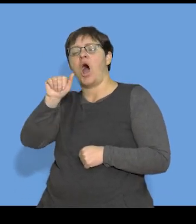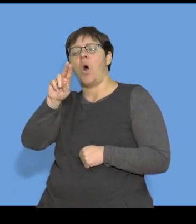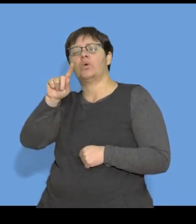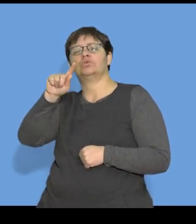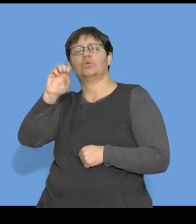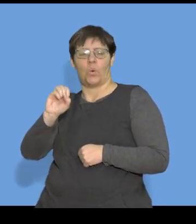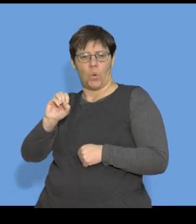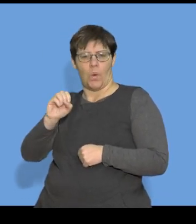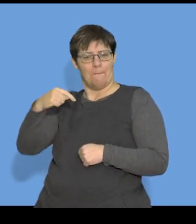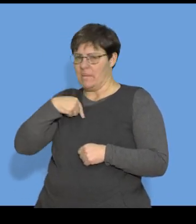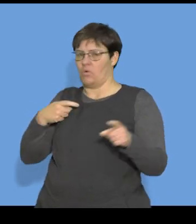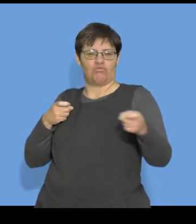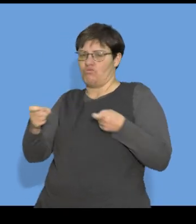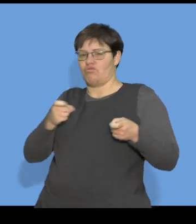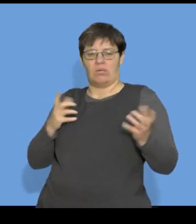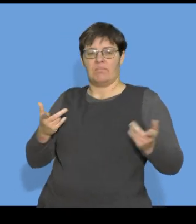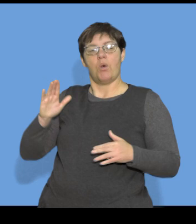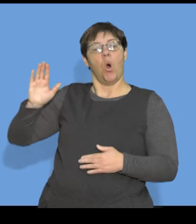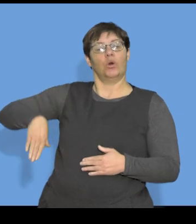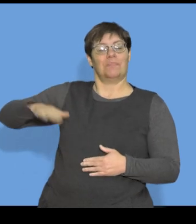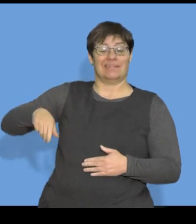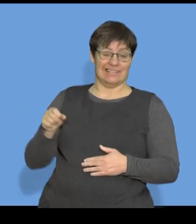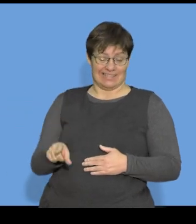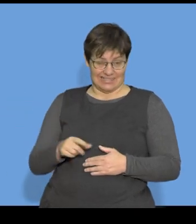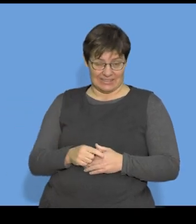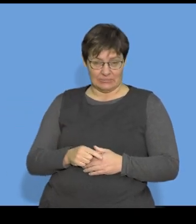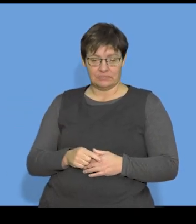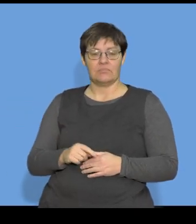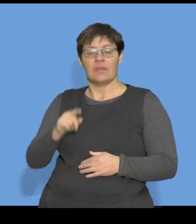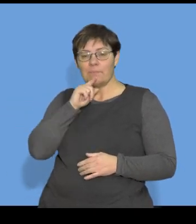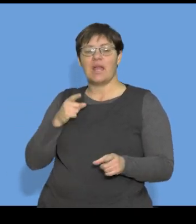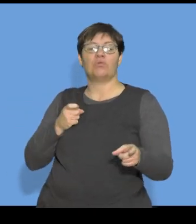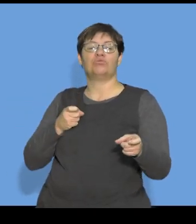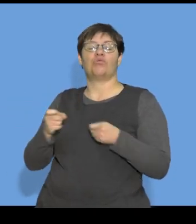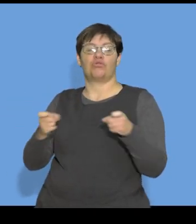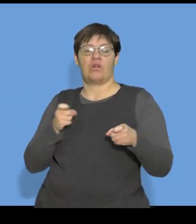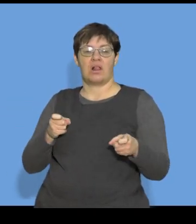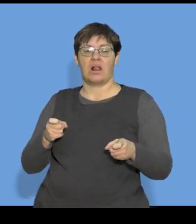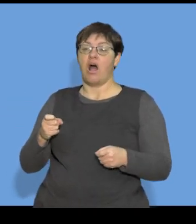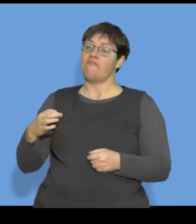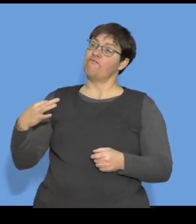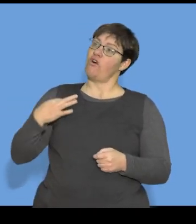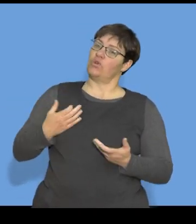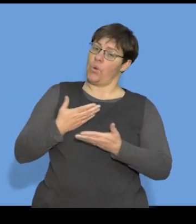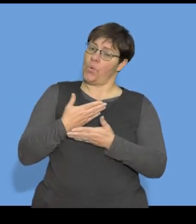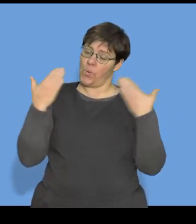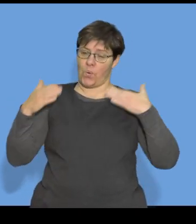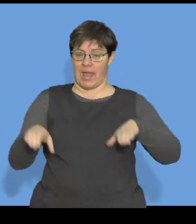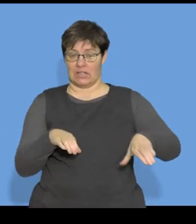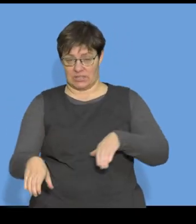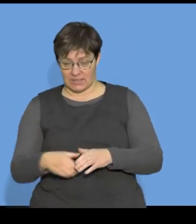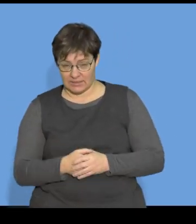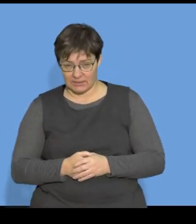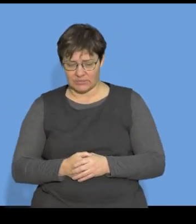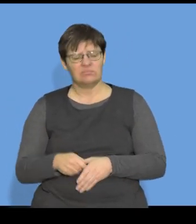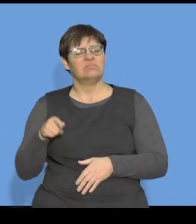you are not in control. So it says here it controls involuntary actions. Example